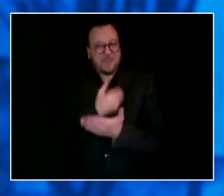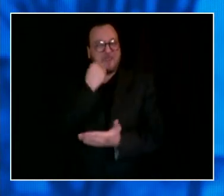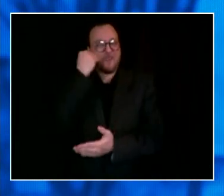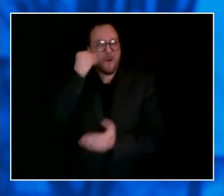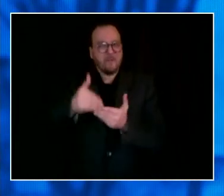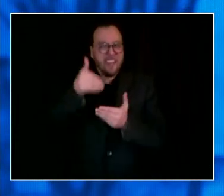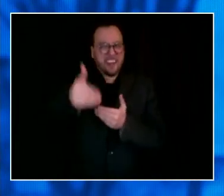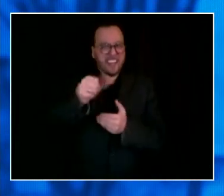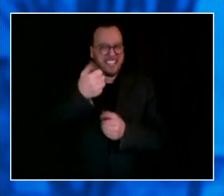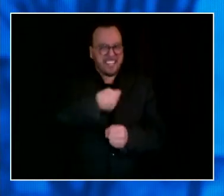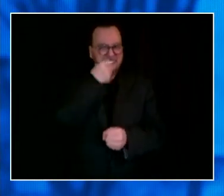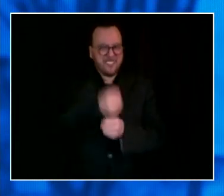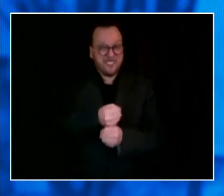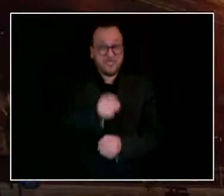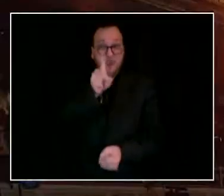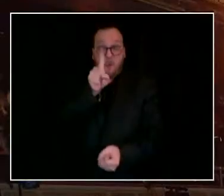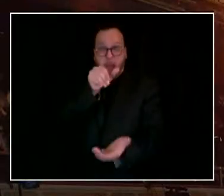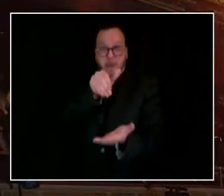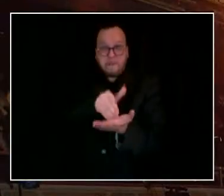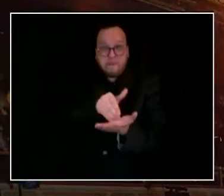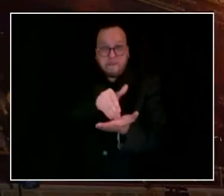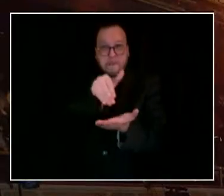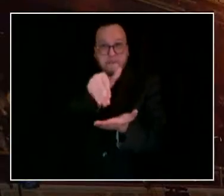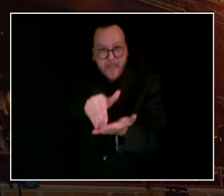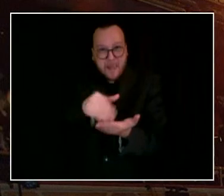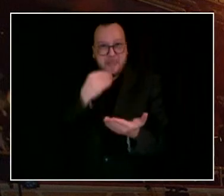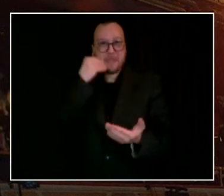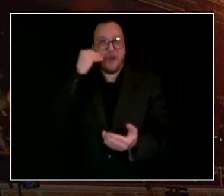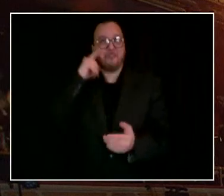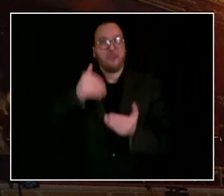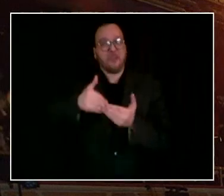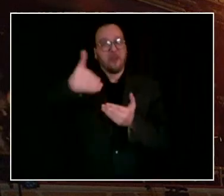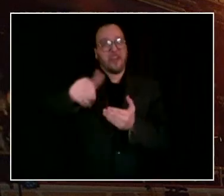1 million homes in the next new decade.